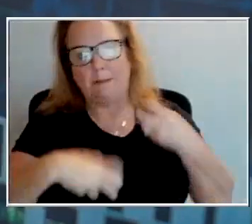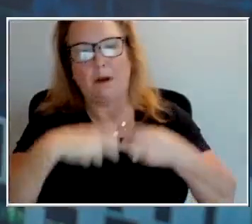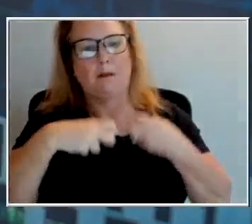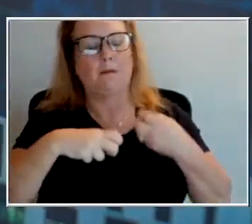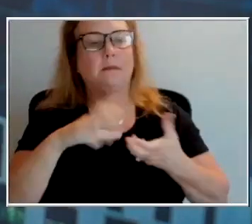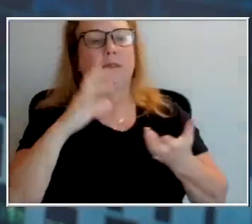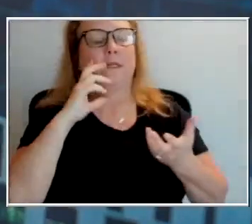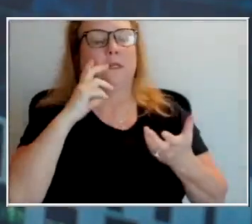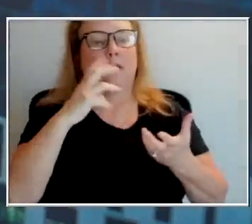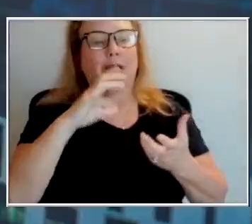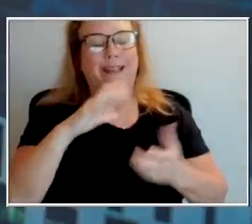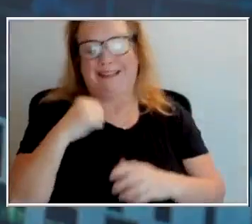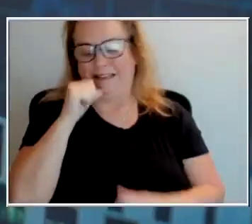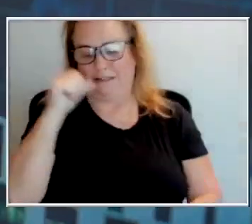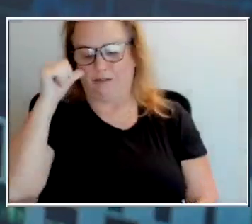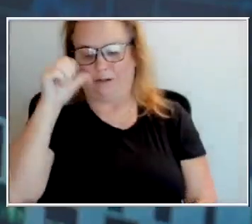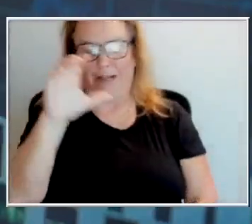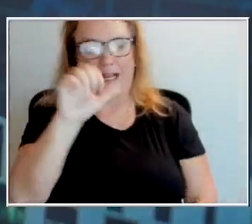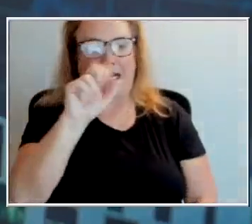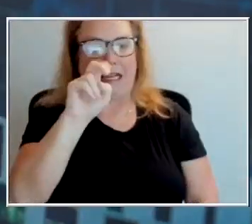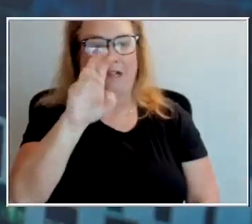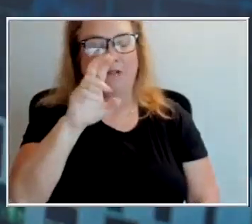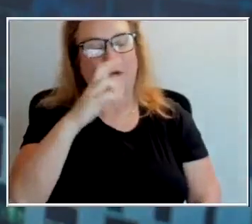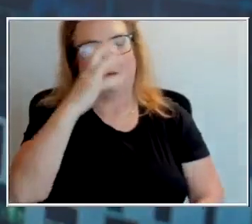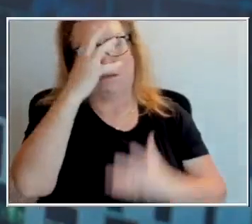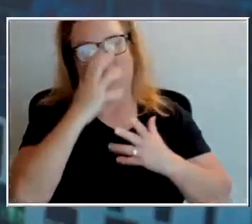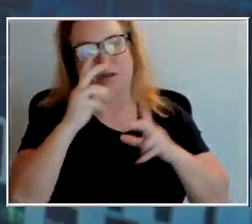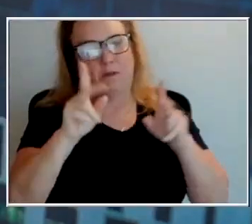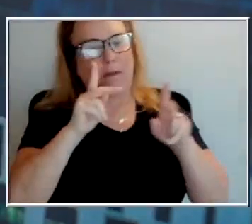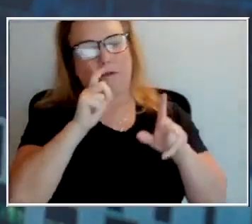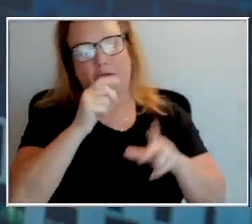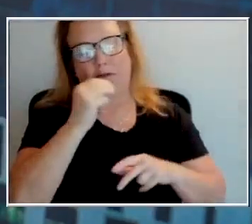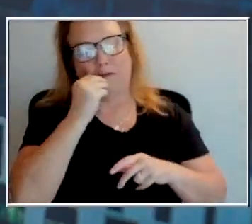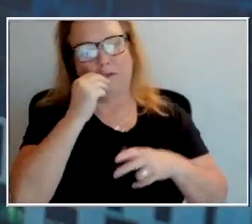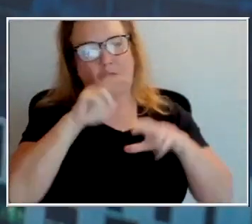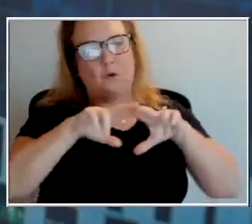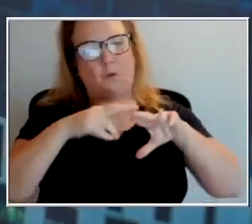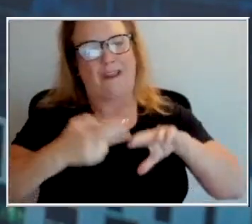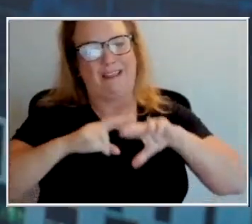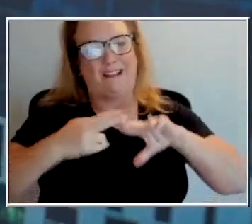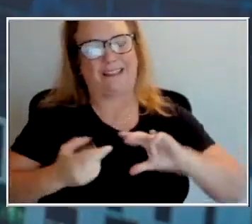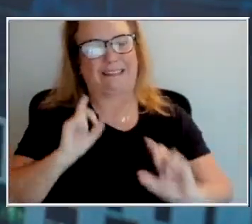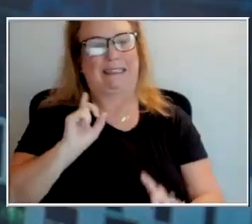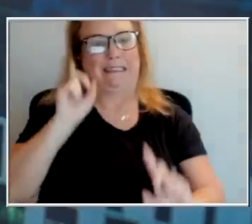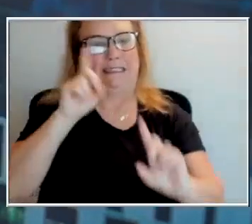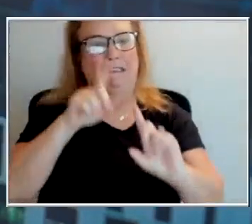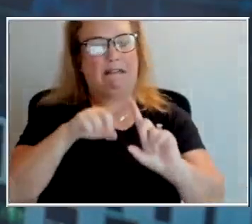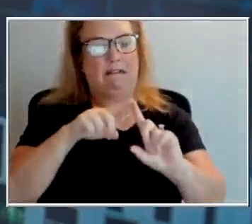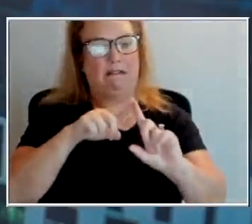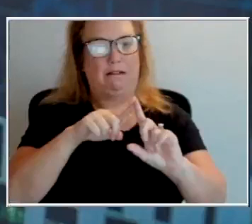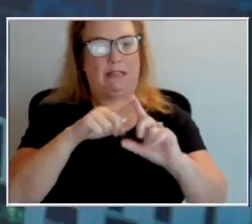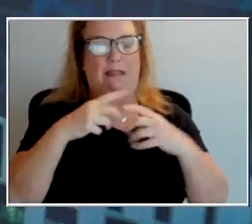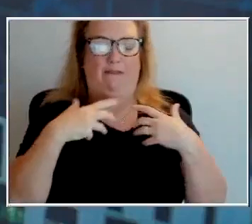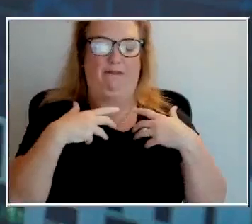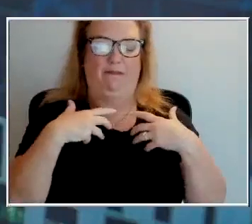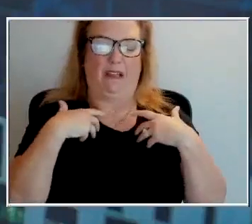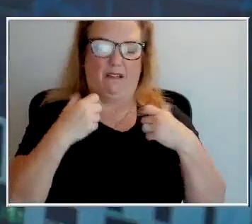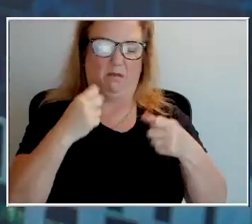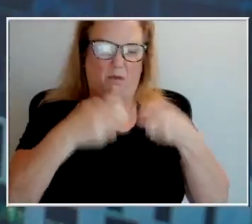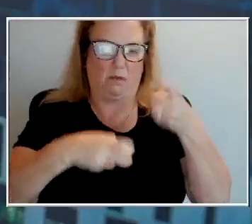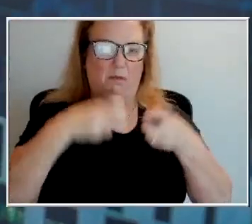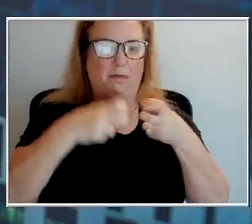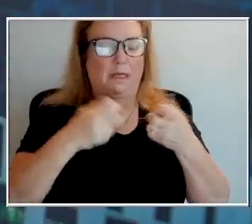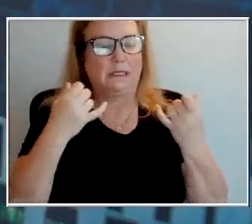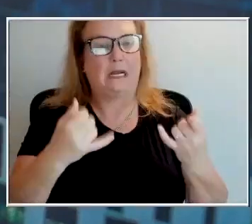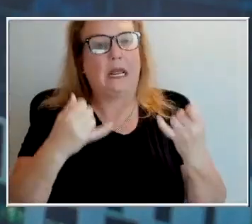even cancer. But unfortunately, some people don't take nutrition and weight loss seriously until they develop a health condition. Today, we're exploring a